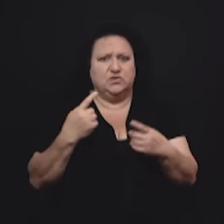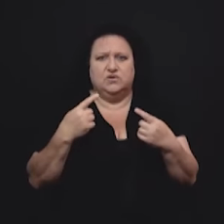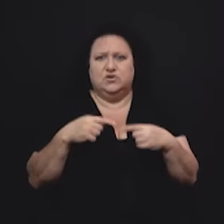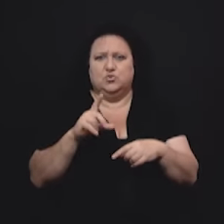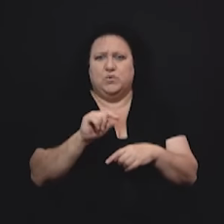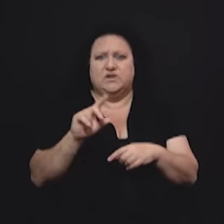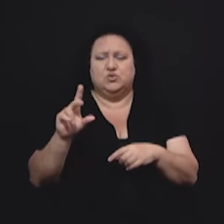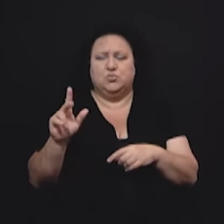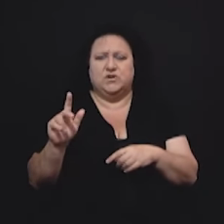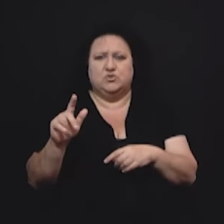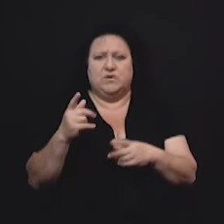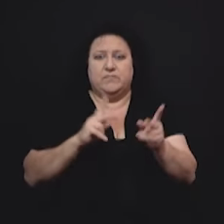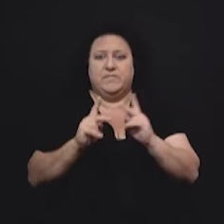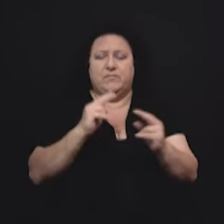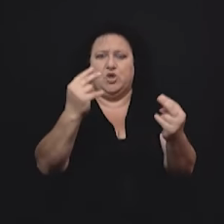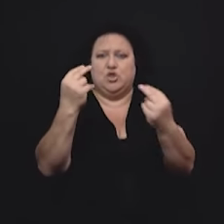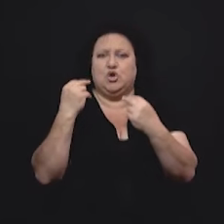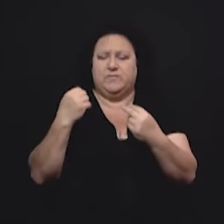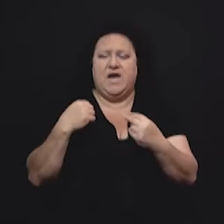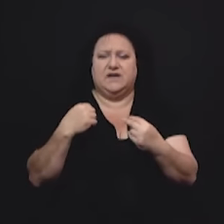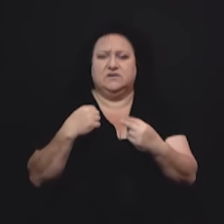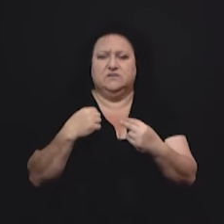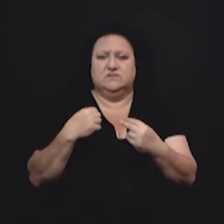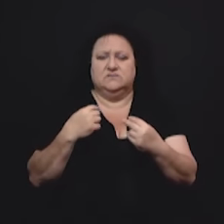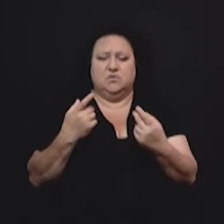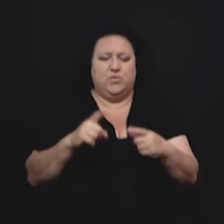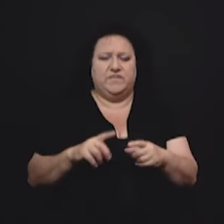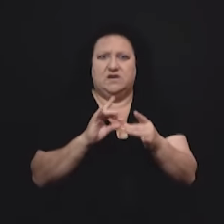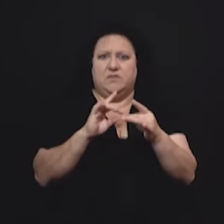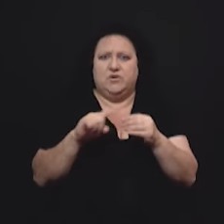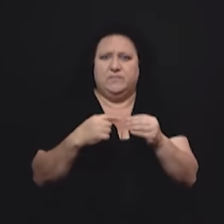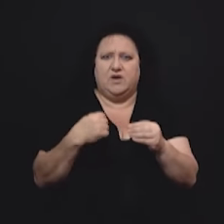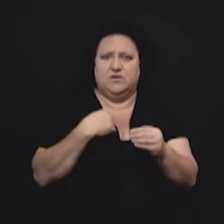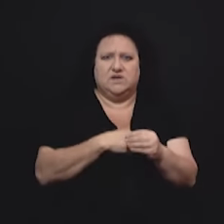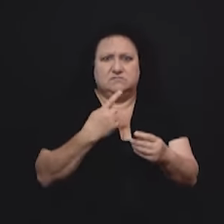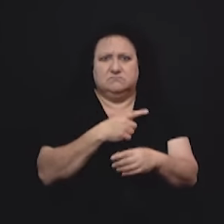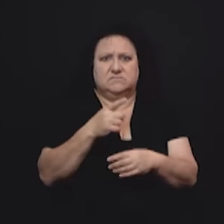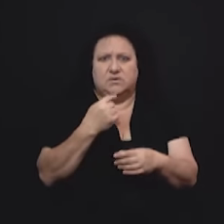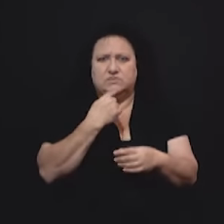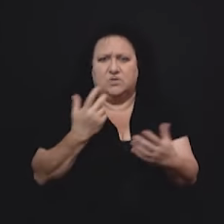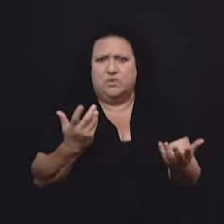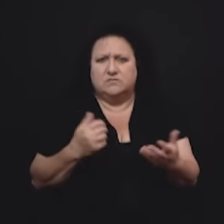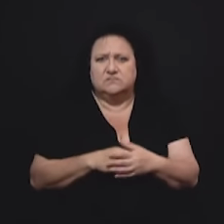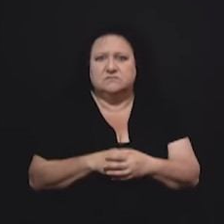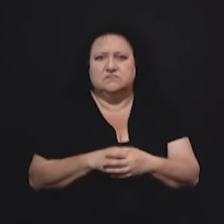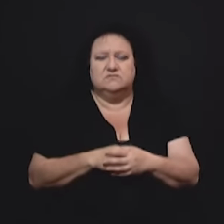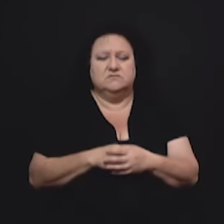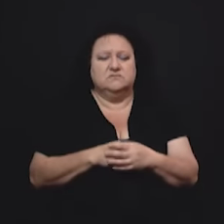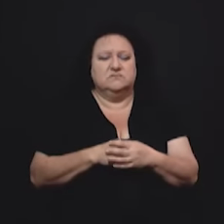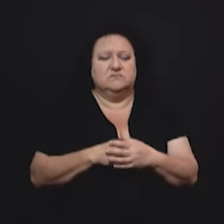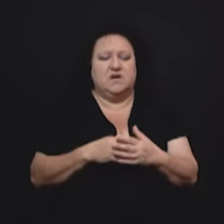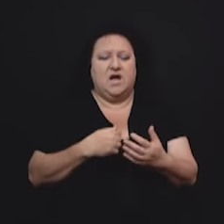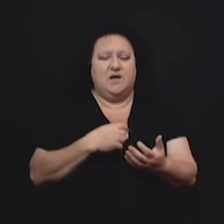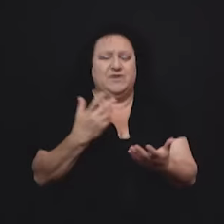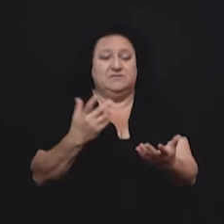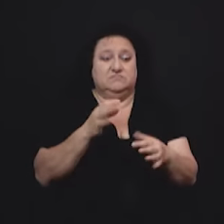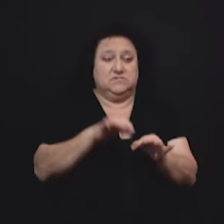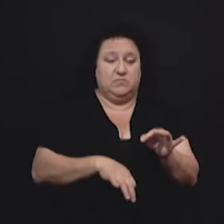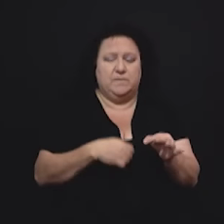known as one who practiced simple faith empowered by the Holy Spirit? I really do believe we have complicated